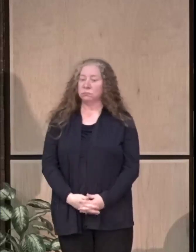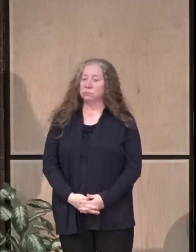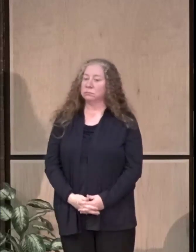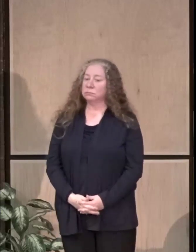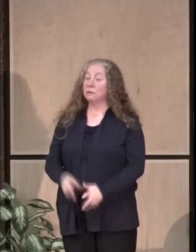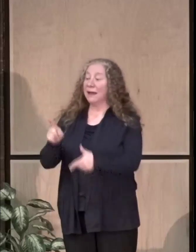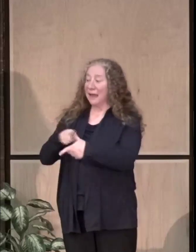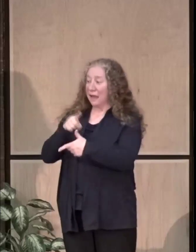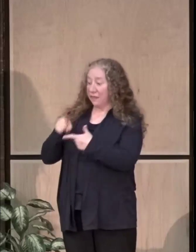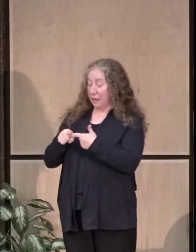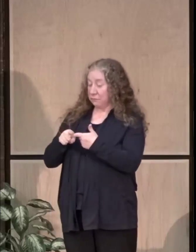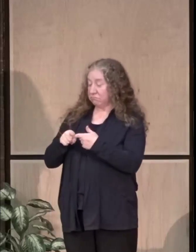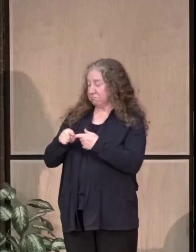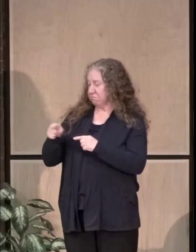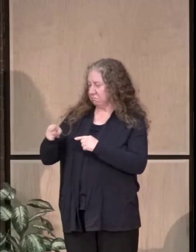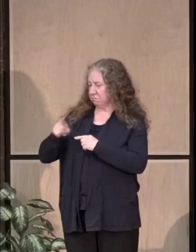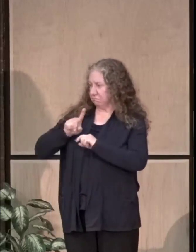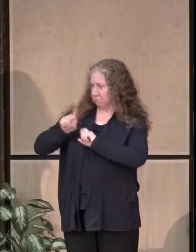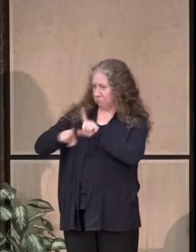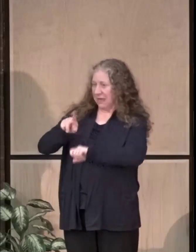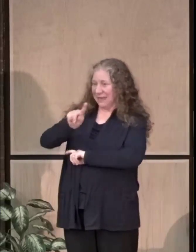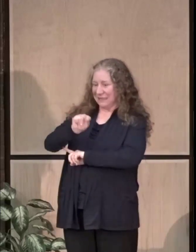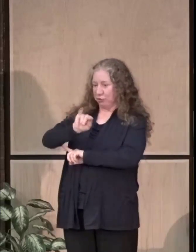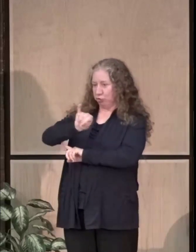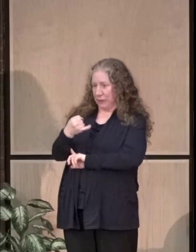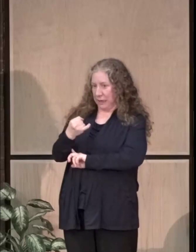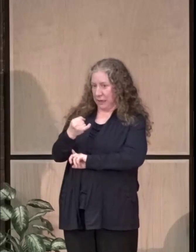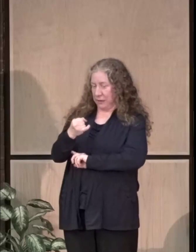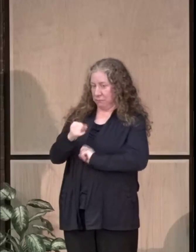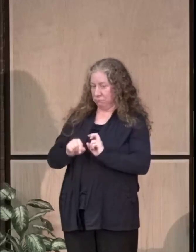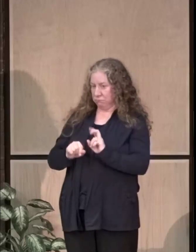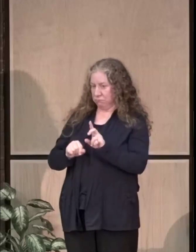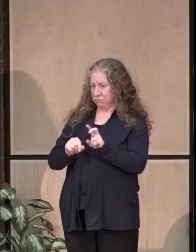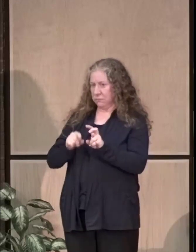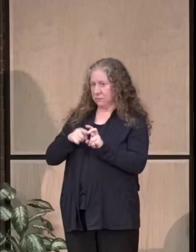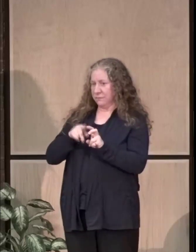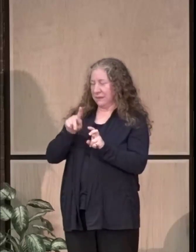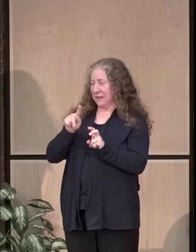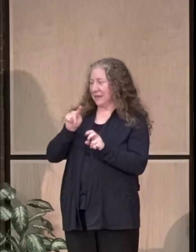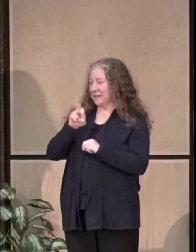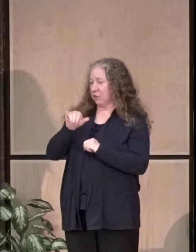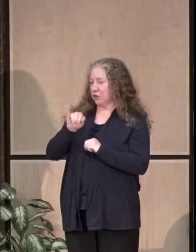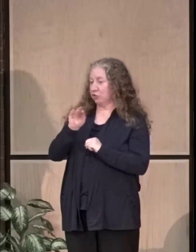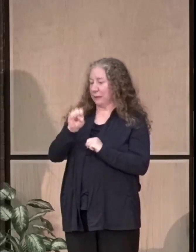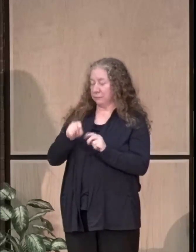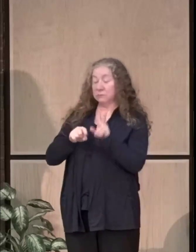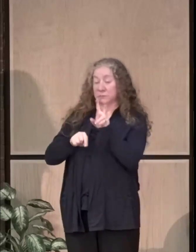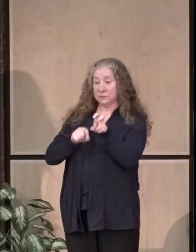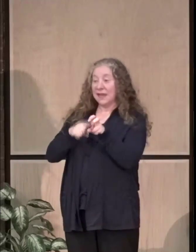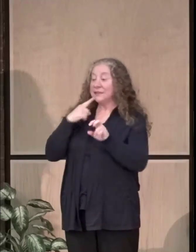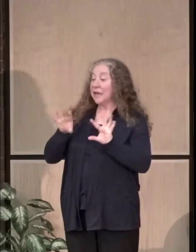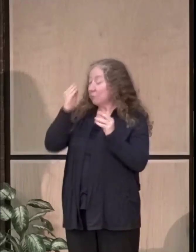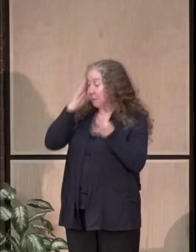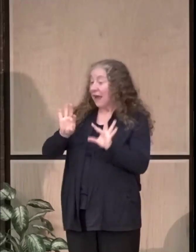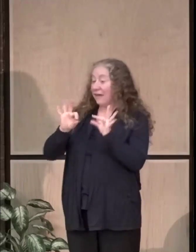they say the TJ, who is Terry James, says families